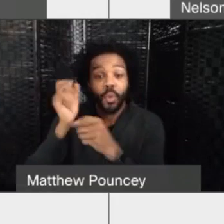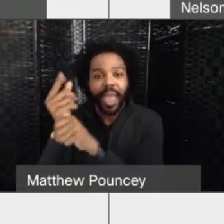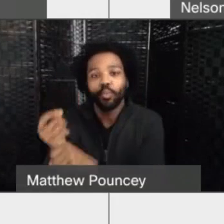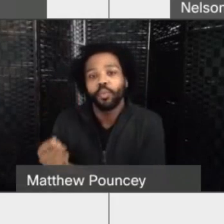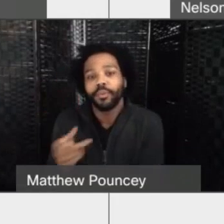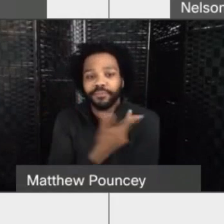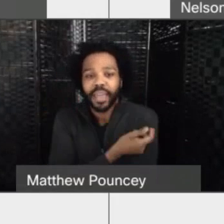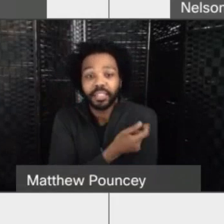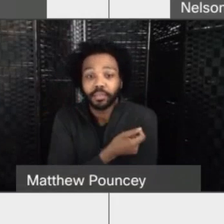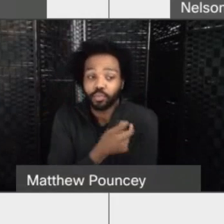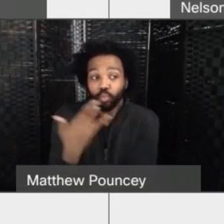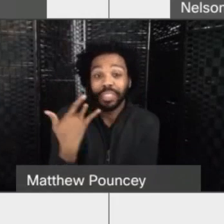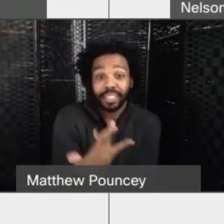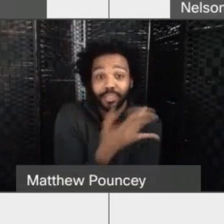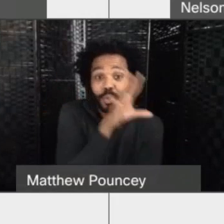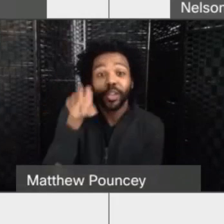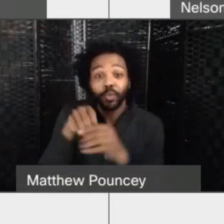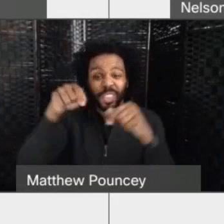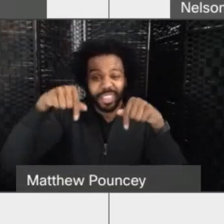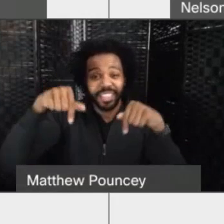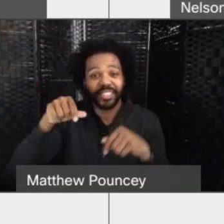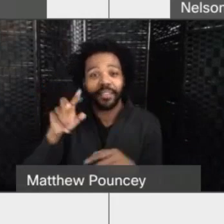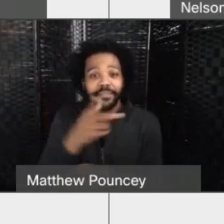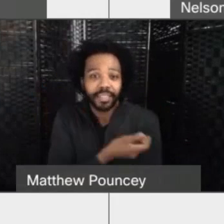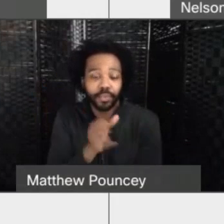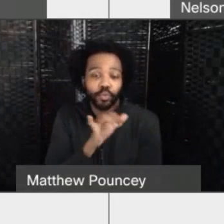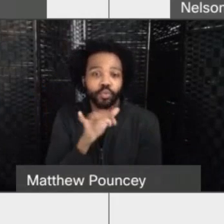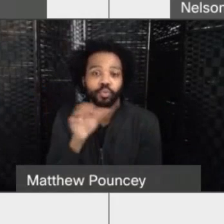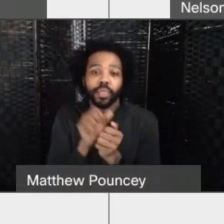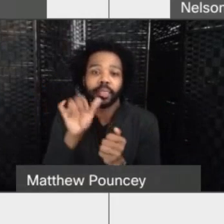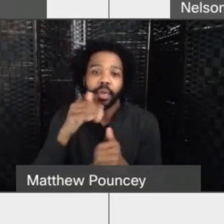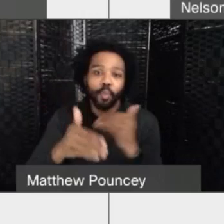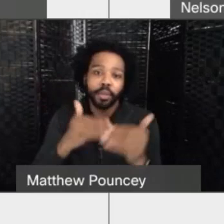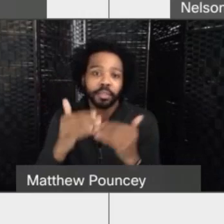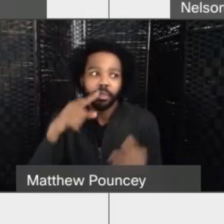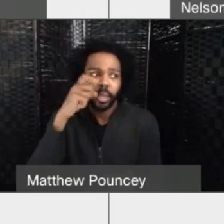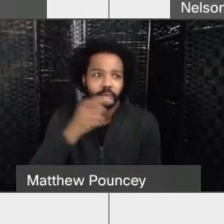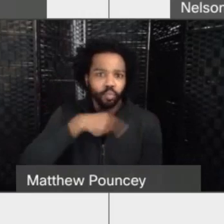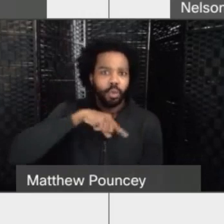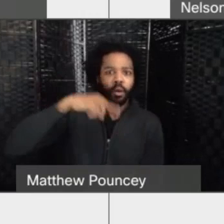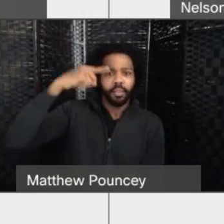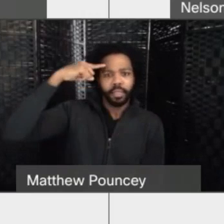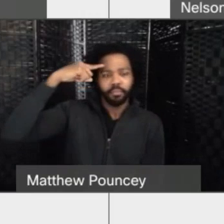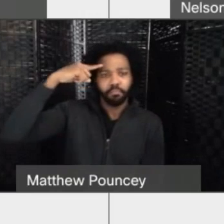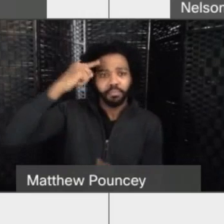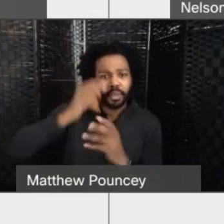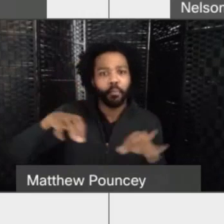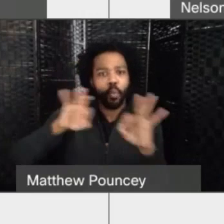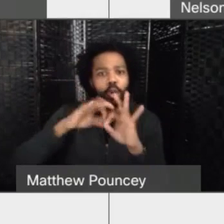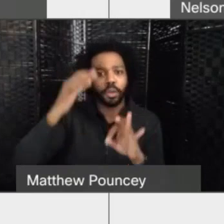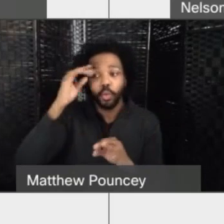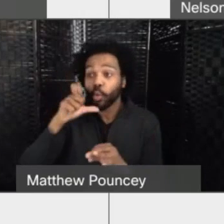to include this vaccine in that process because we think it's important to know who has been